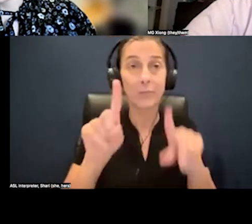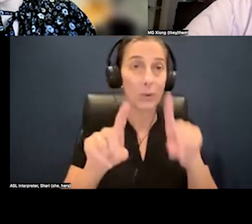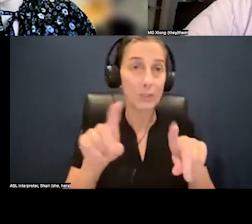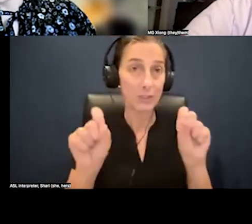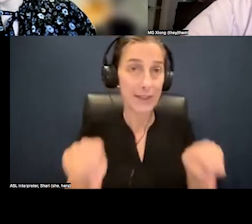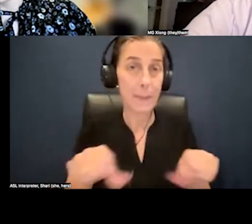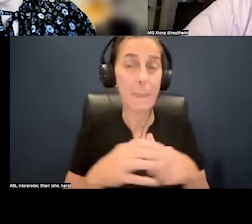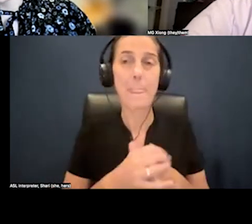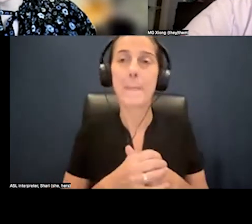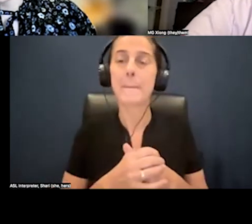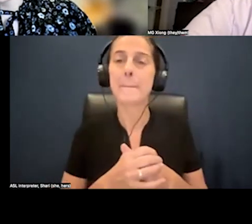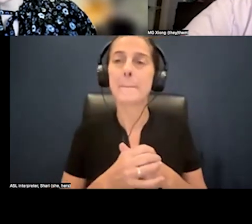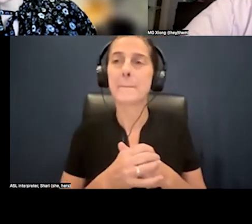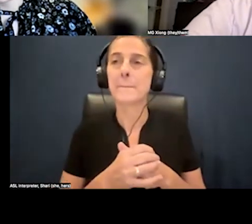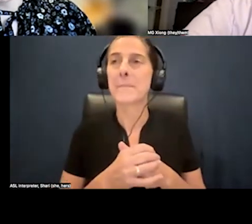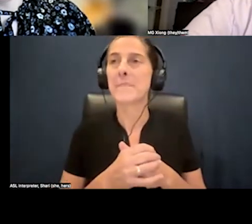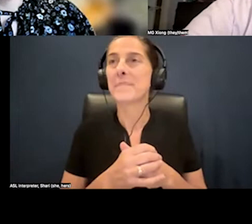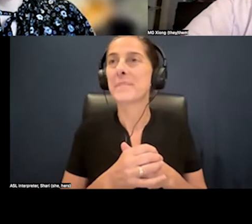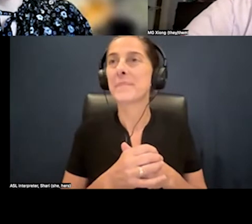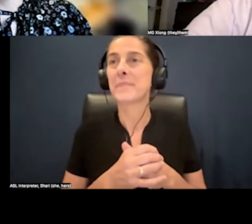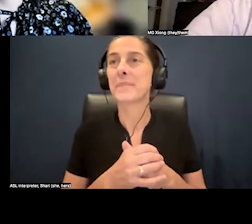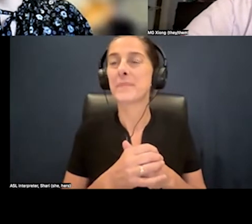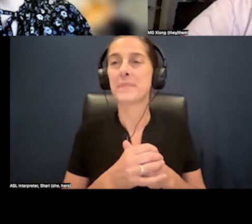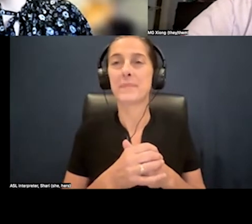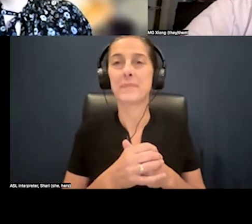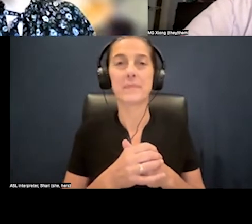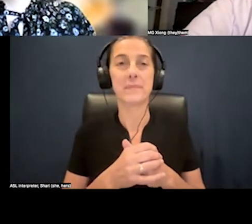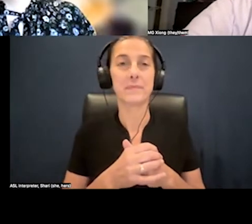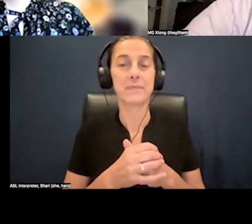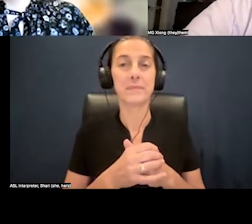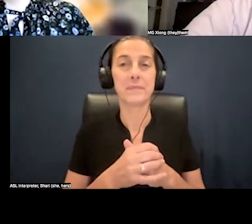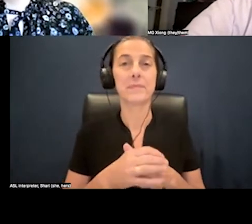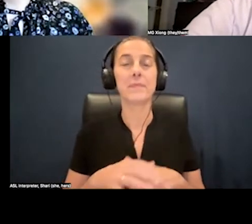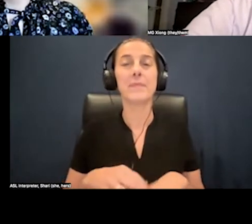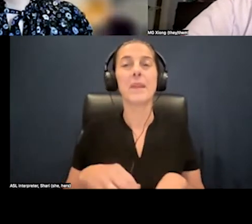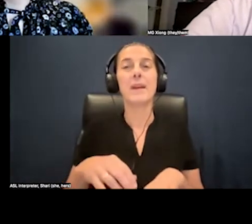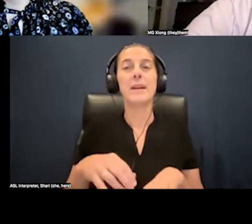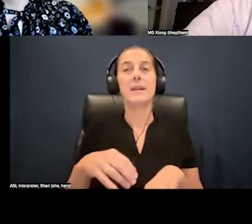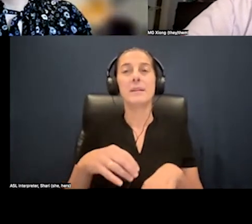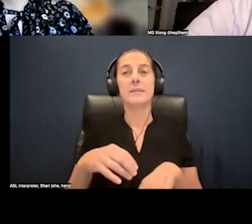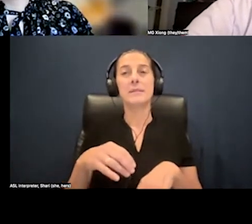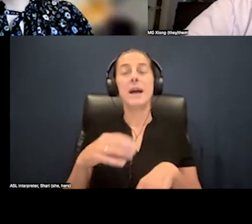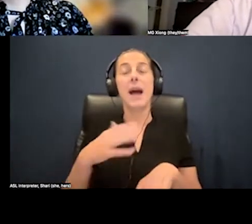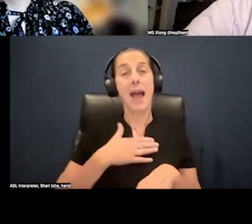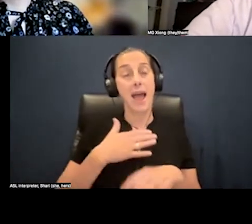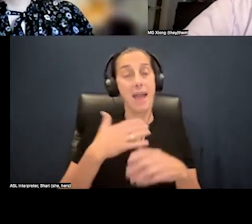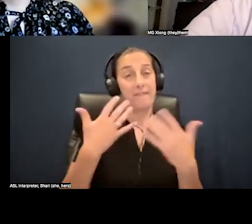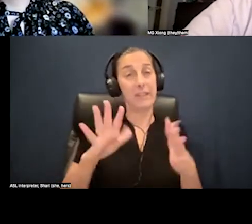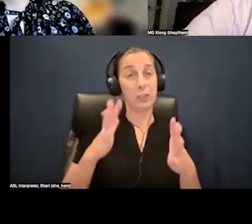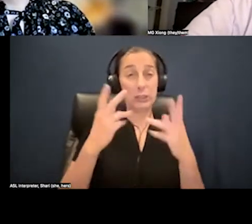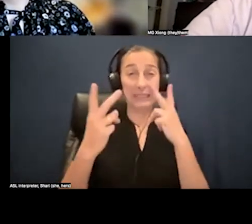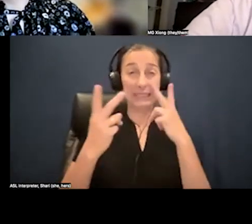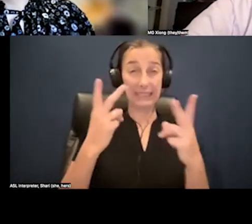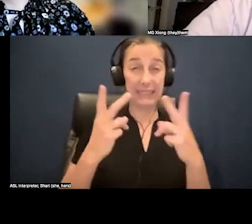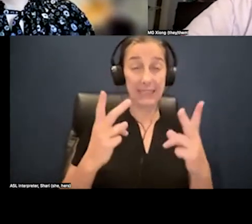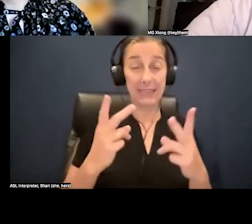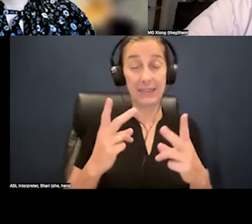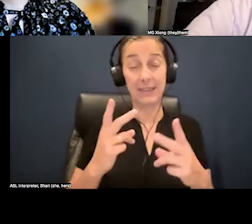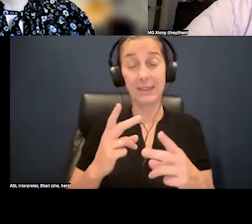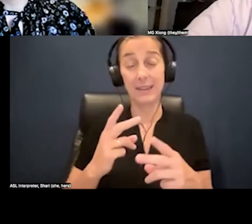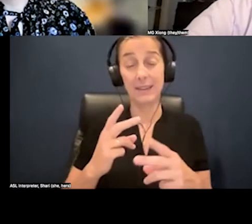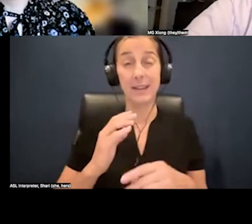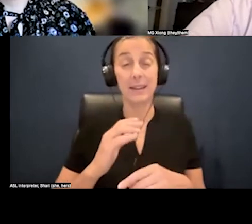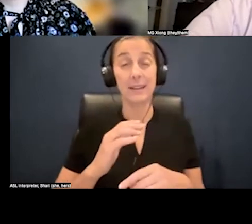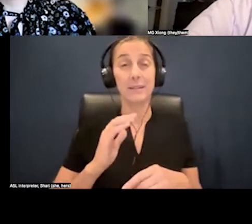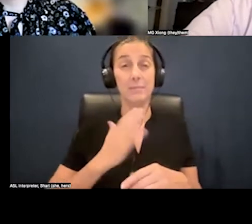one thing that I know we get a lot of questions about through my ombudsman is